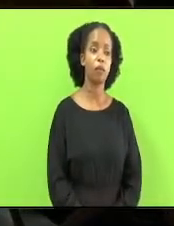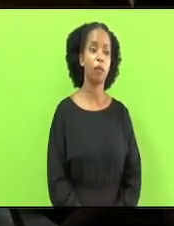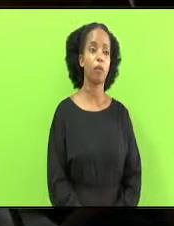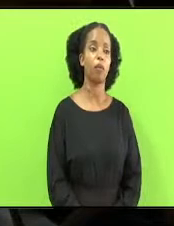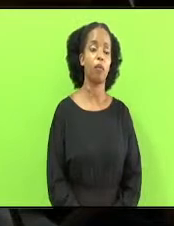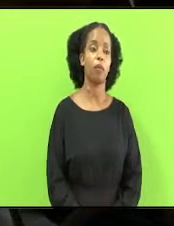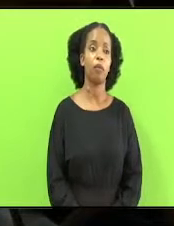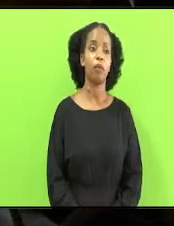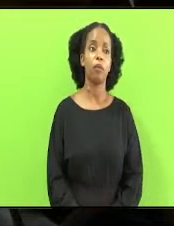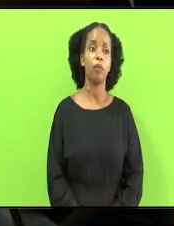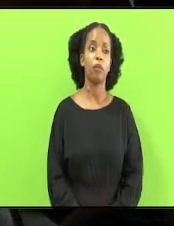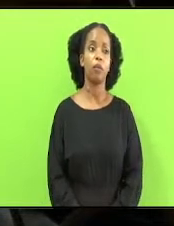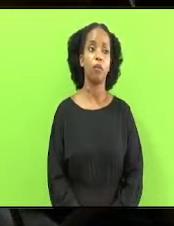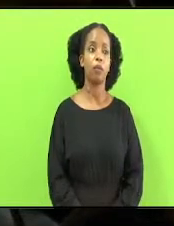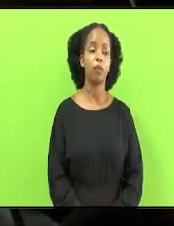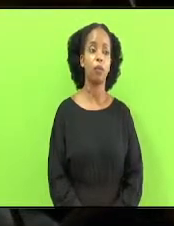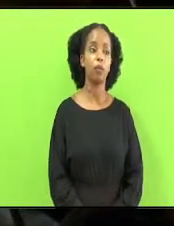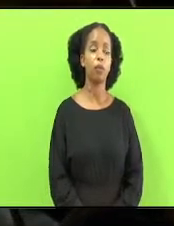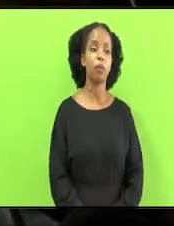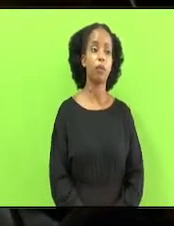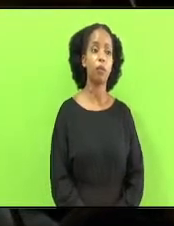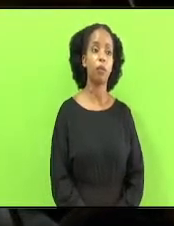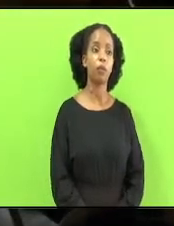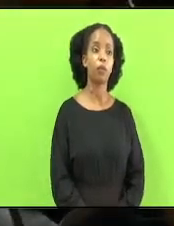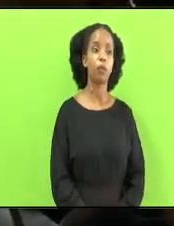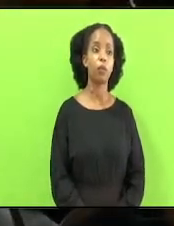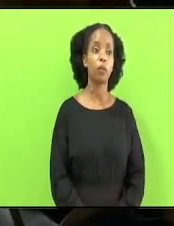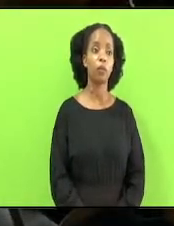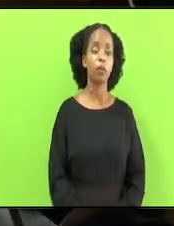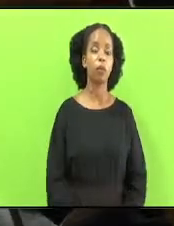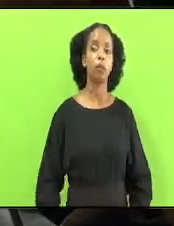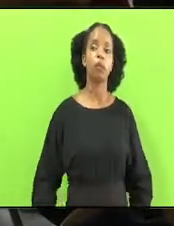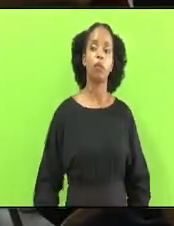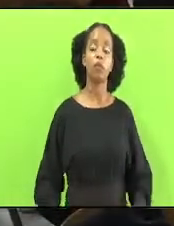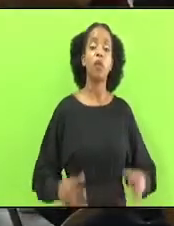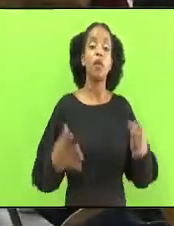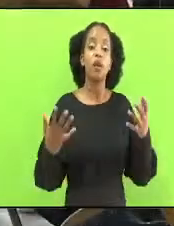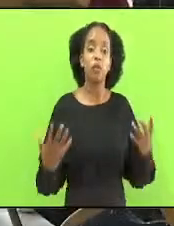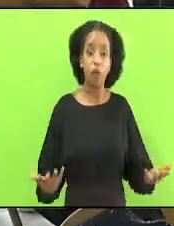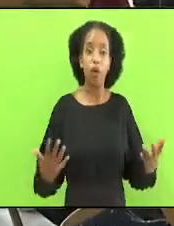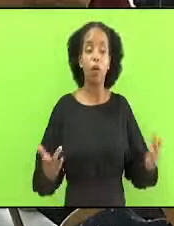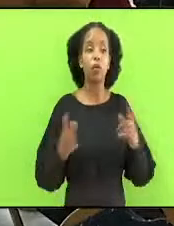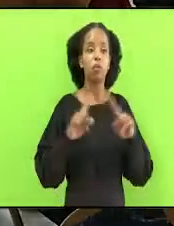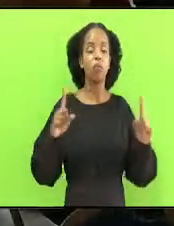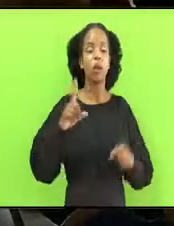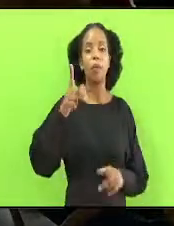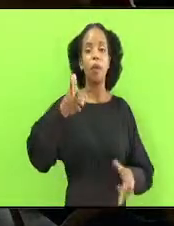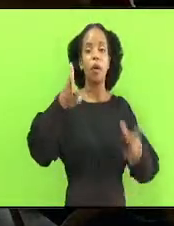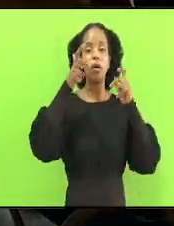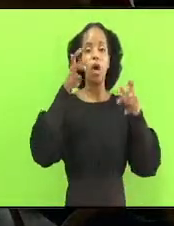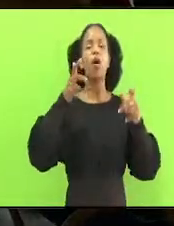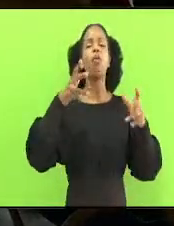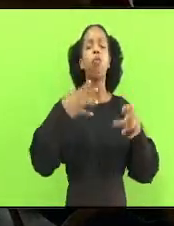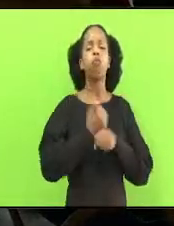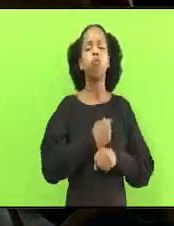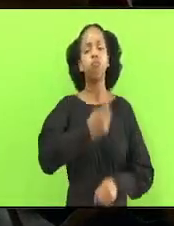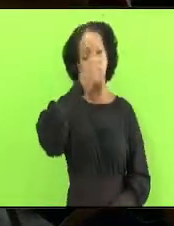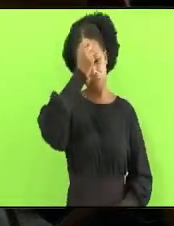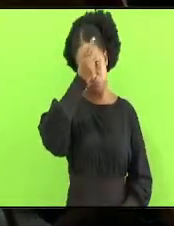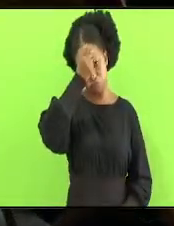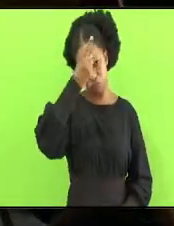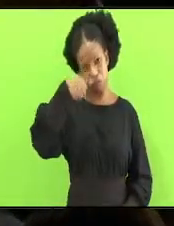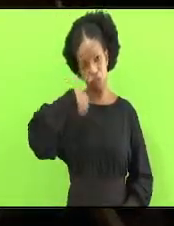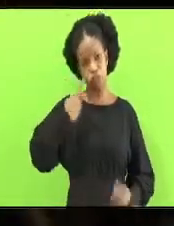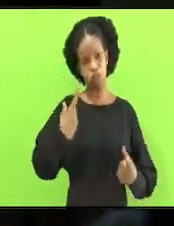with these challenges in our communities. So that they understand what we are dealing with and how to deal